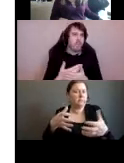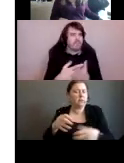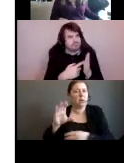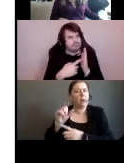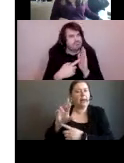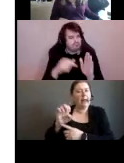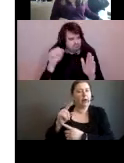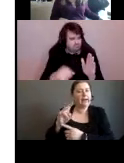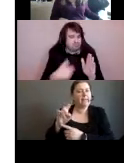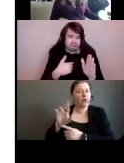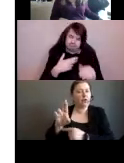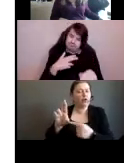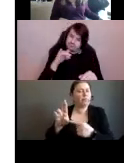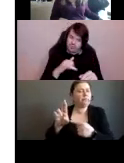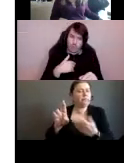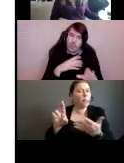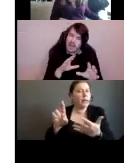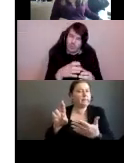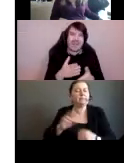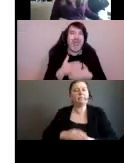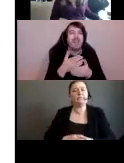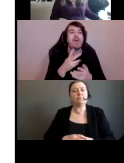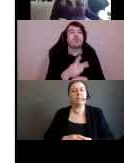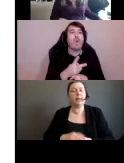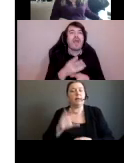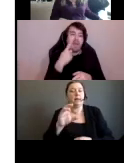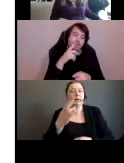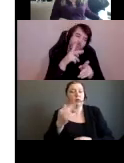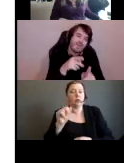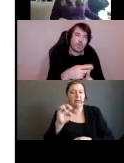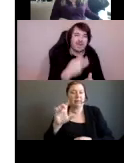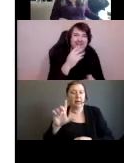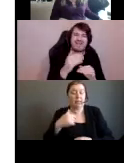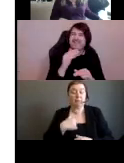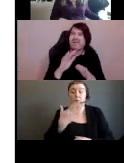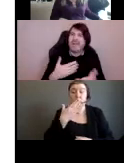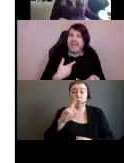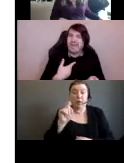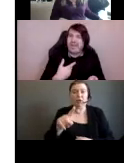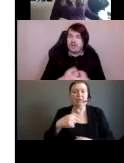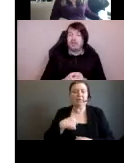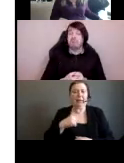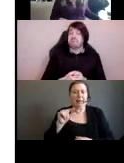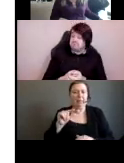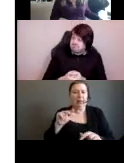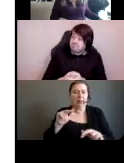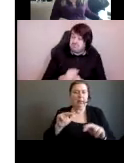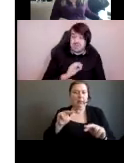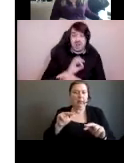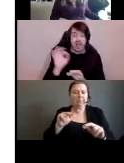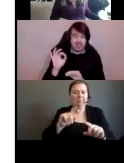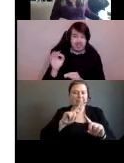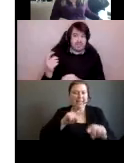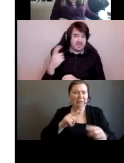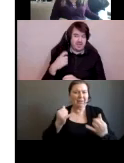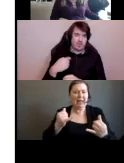That is a great question. I hesitate to give an answer right now because I don't want to mislead anyone. So that